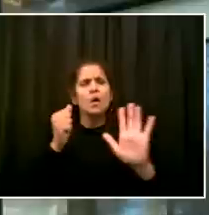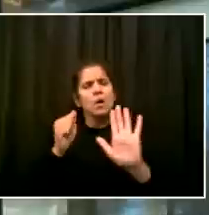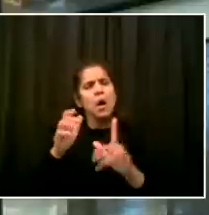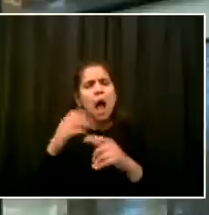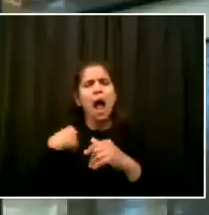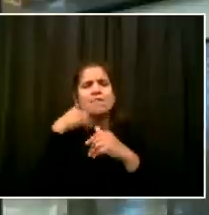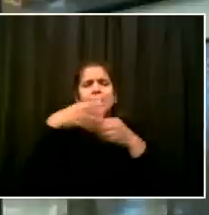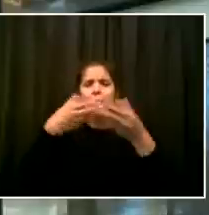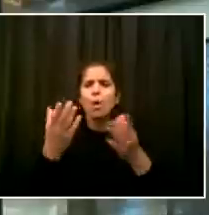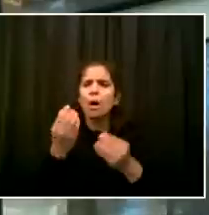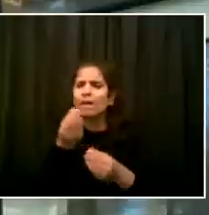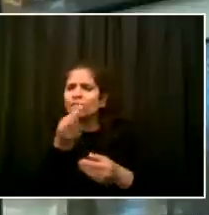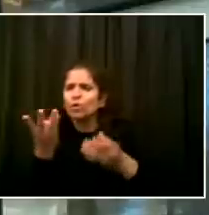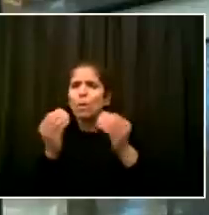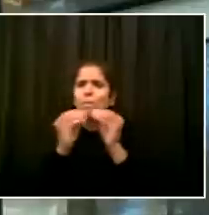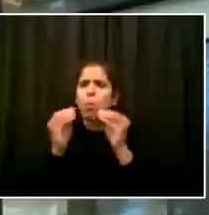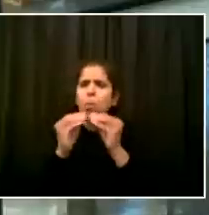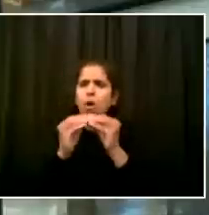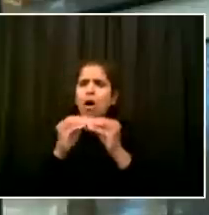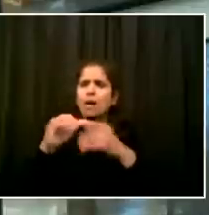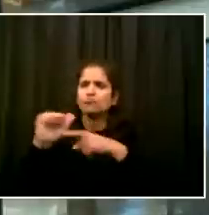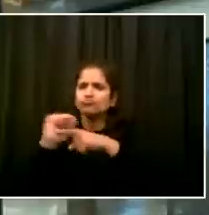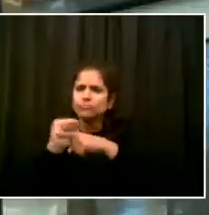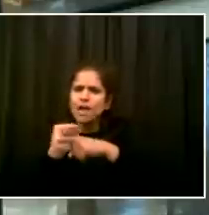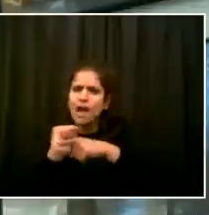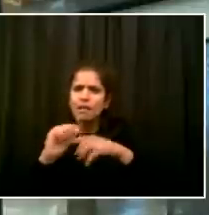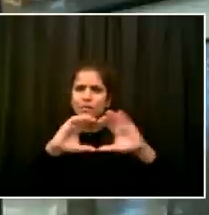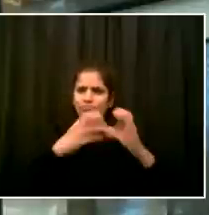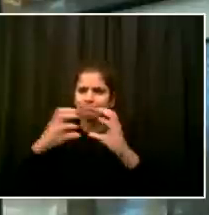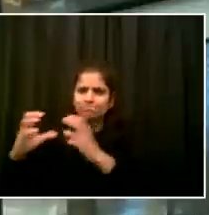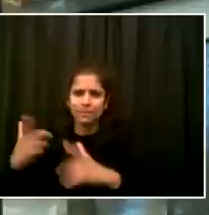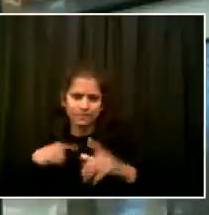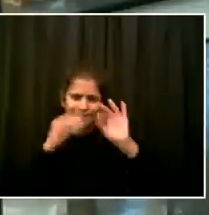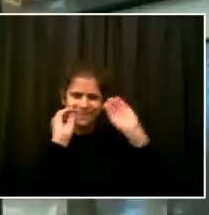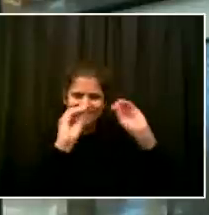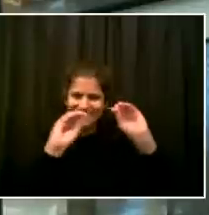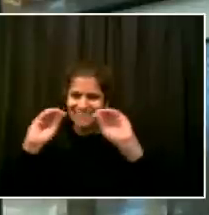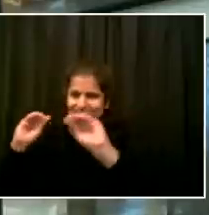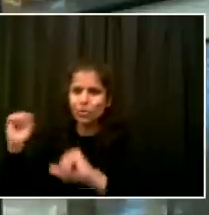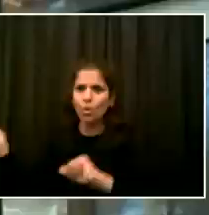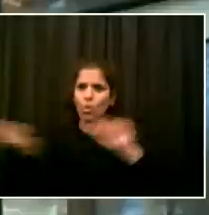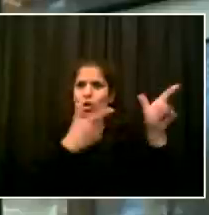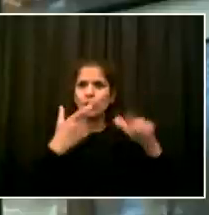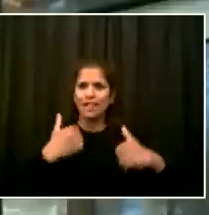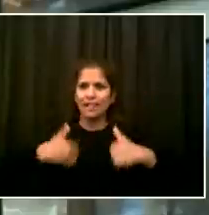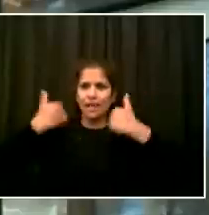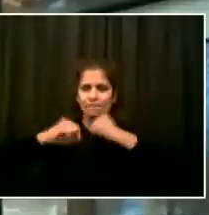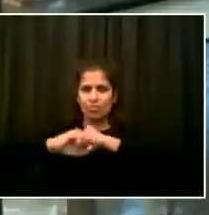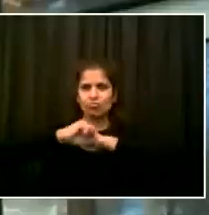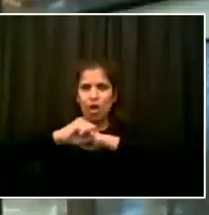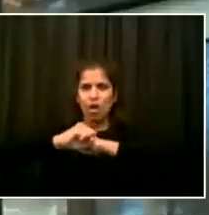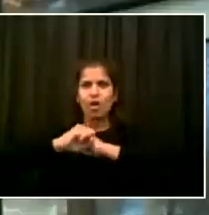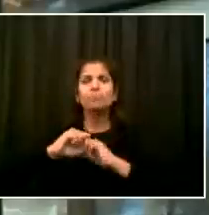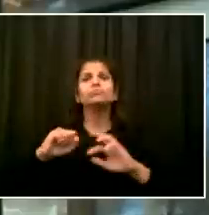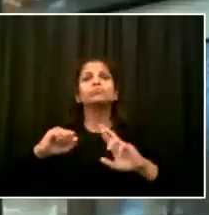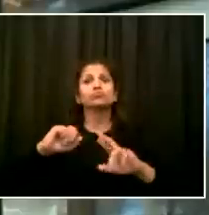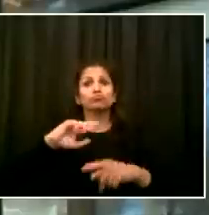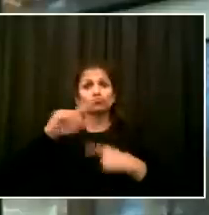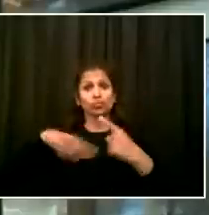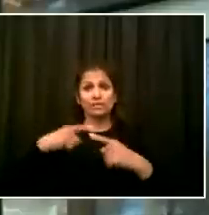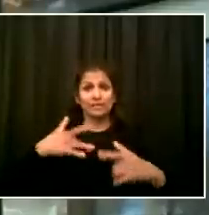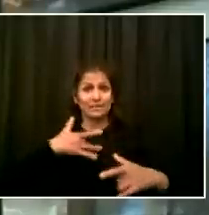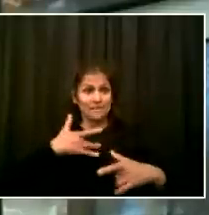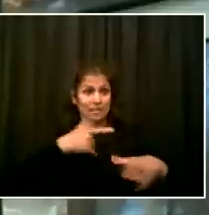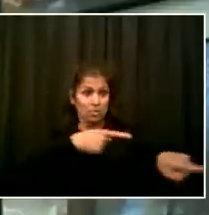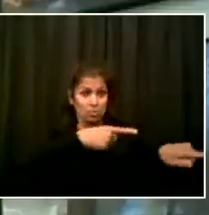and other public health guidance to determine when it's safe to bring back the lifeguards. So it's not just training. We want to make sure that the lifeguards are